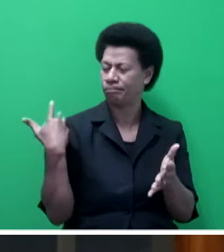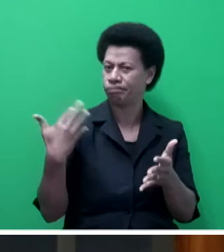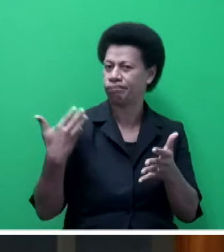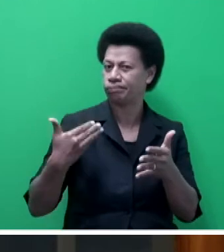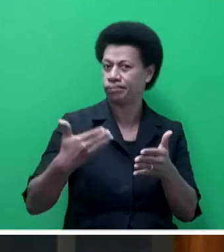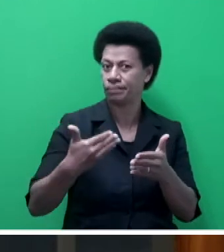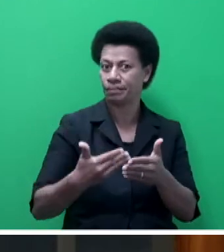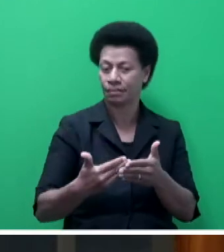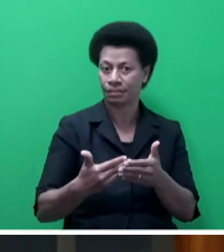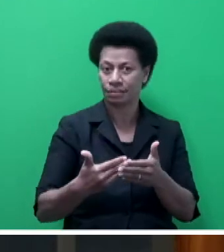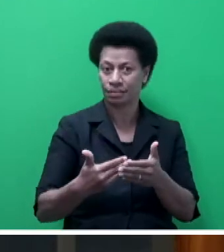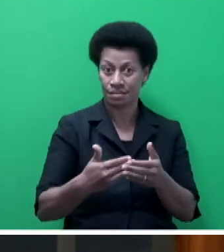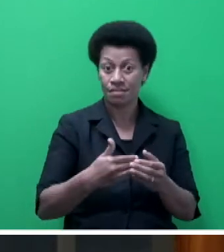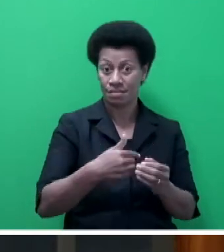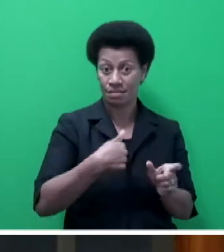something.